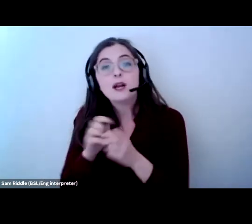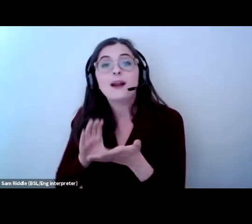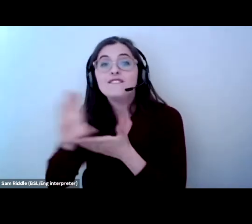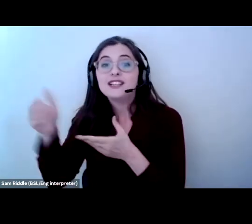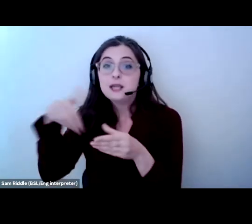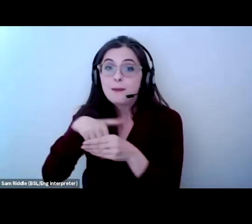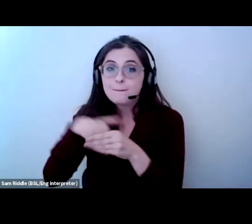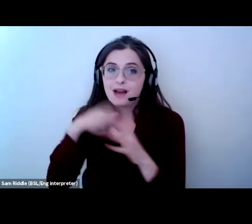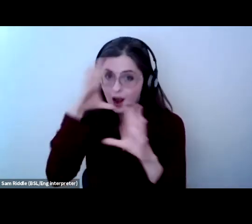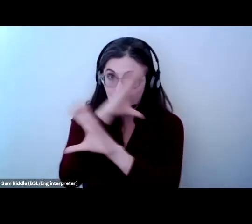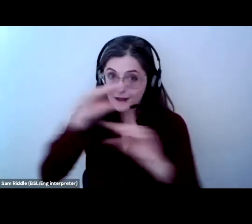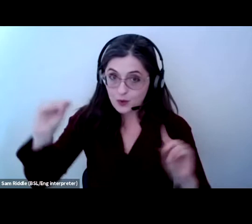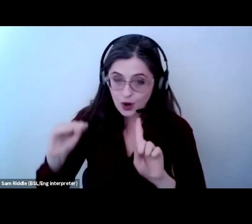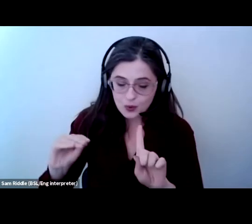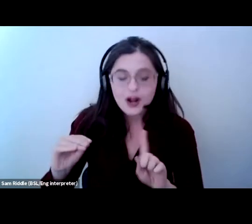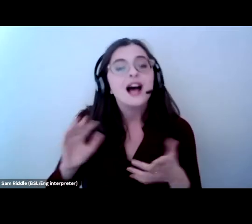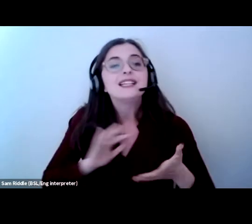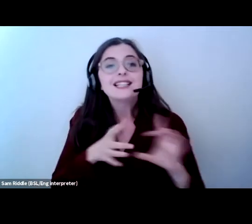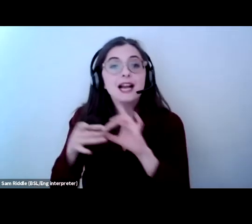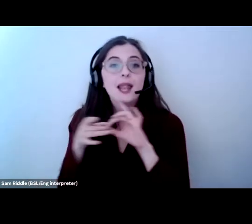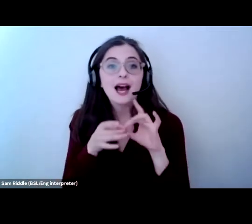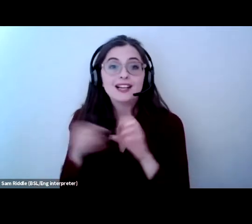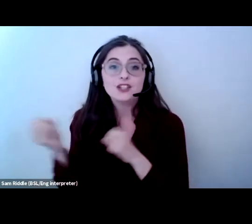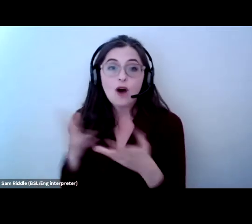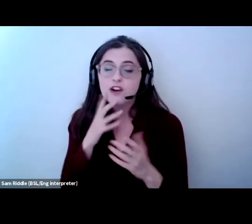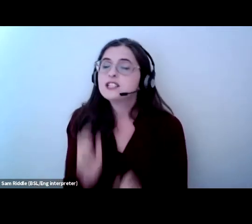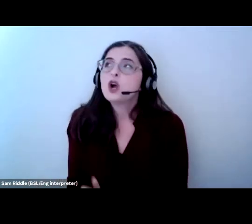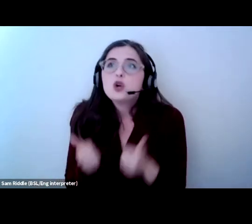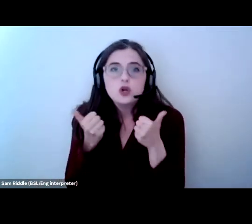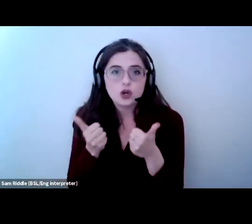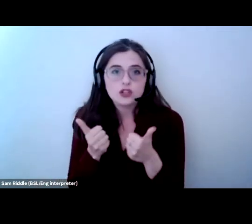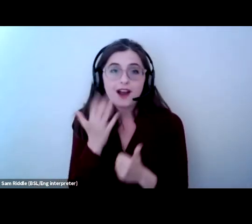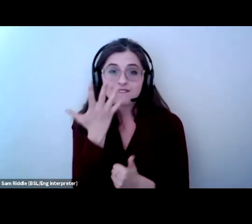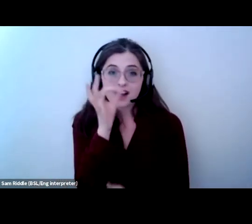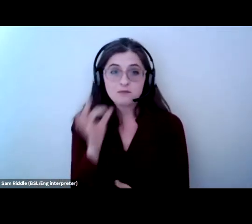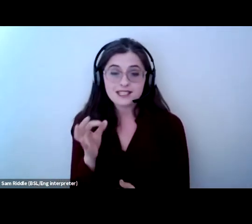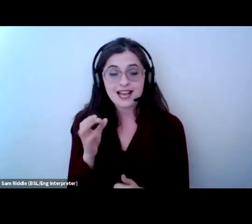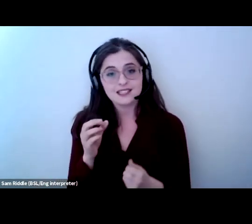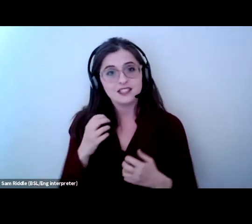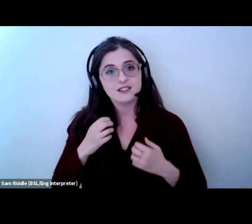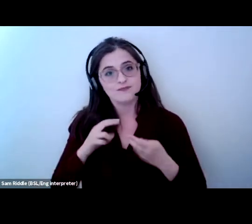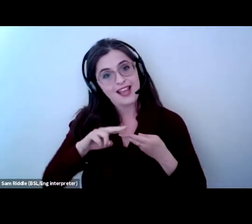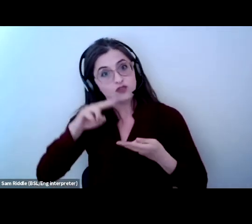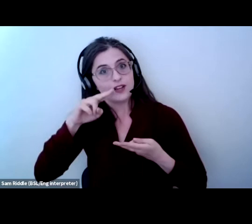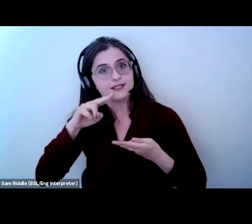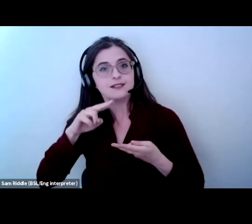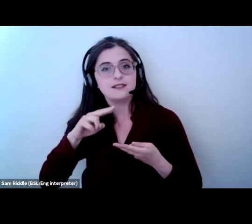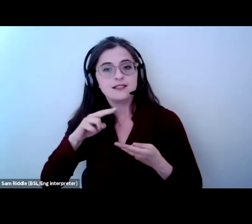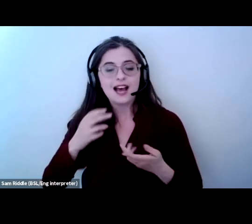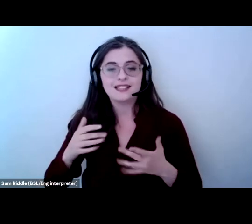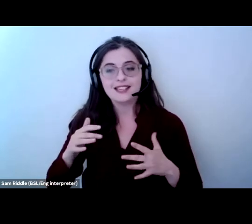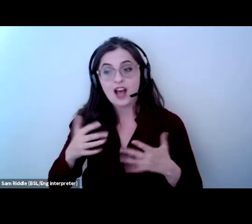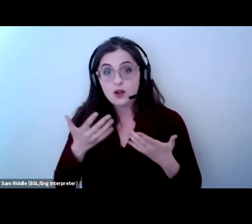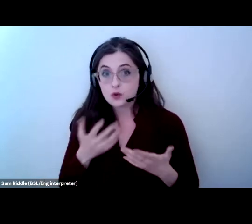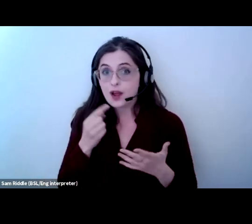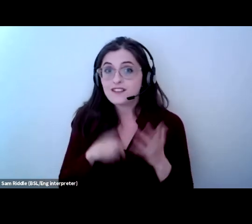tell you now, plug alert, that the Signalise offer is incredibly good. So you'll get 5% interest, and it currently attracts tax relief